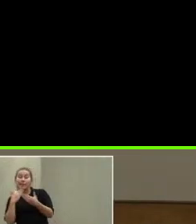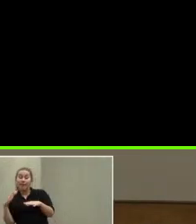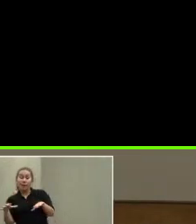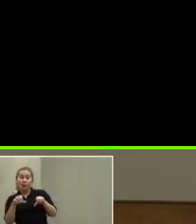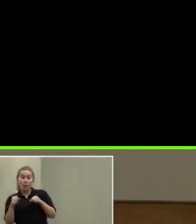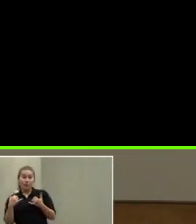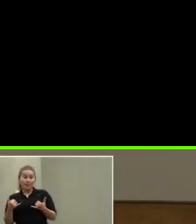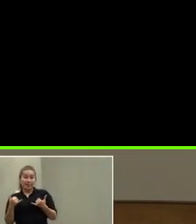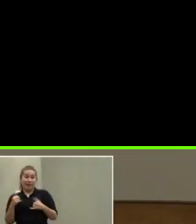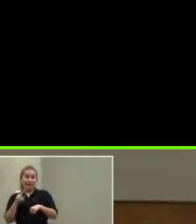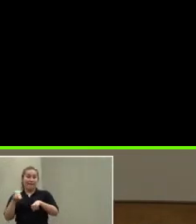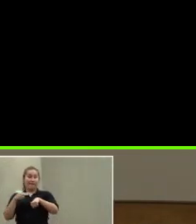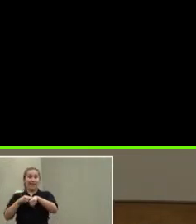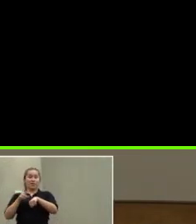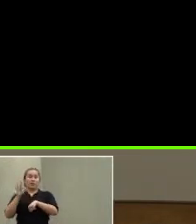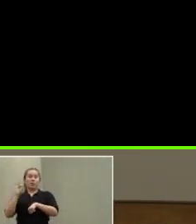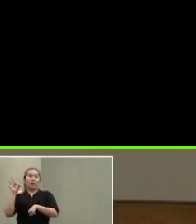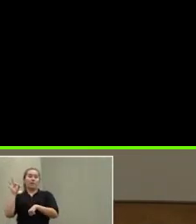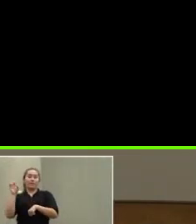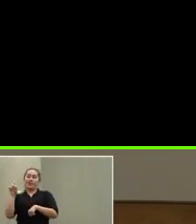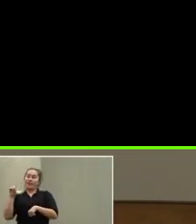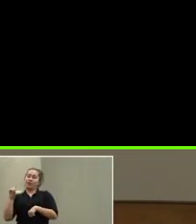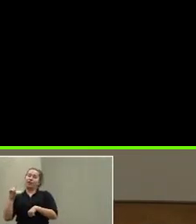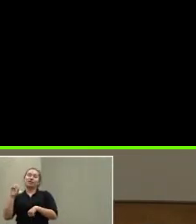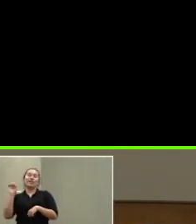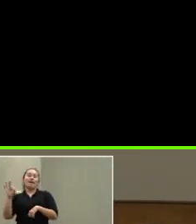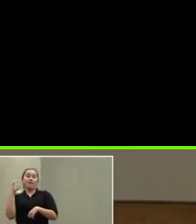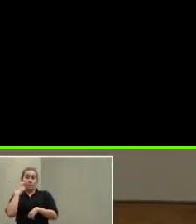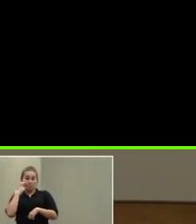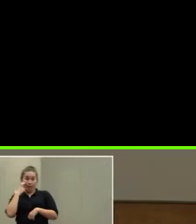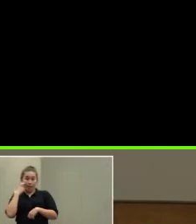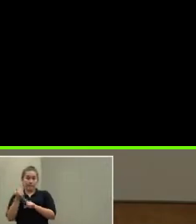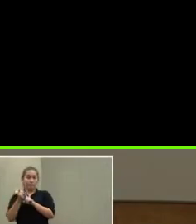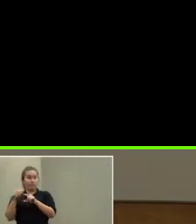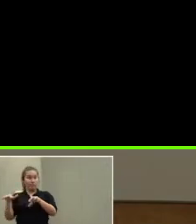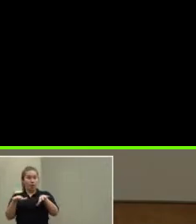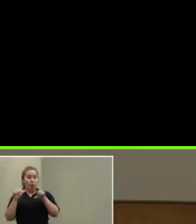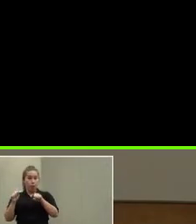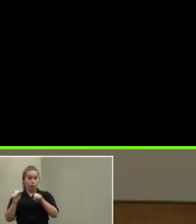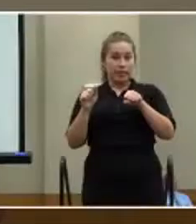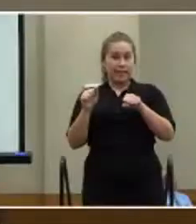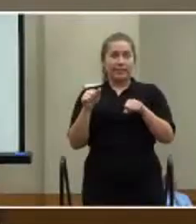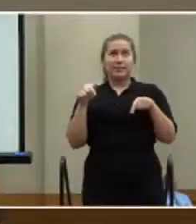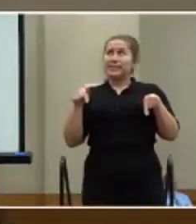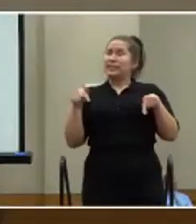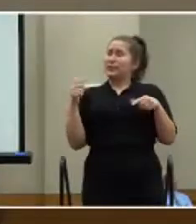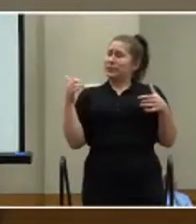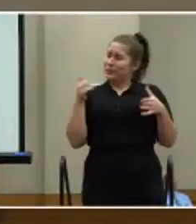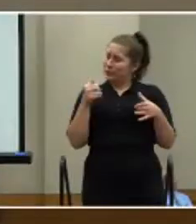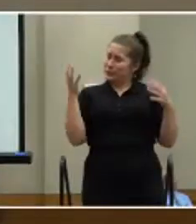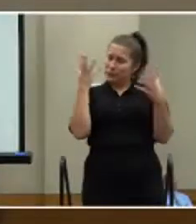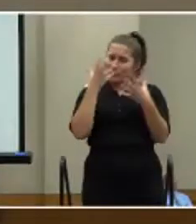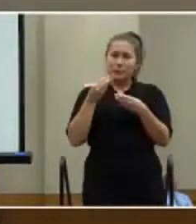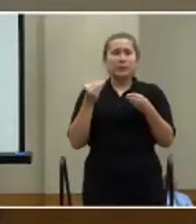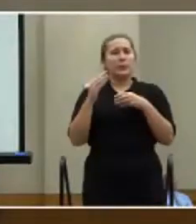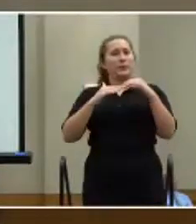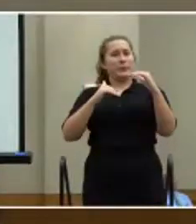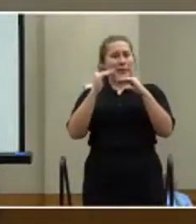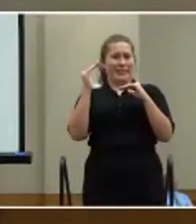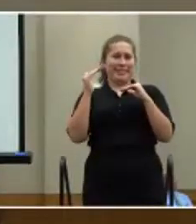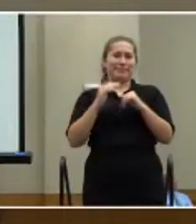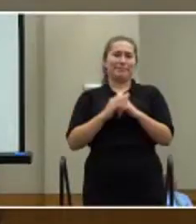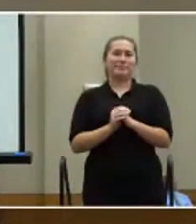today, the National Federation of the Blind, for hosting us in this, what we consider a beautiful facility.